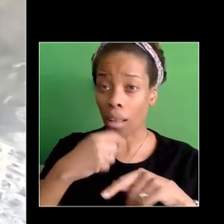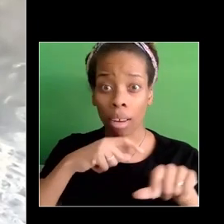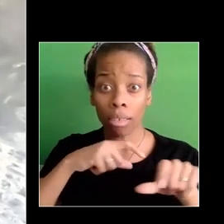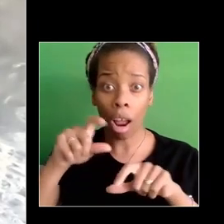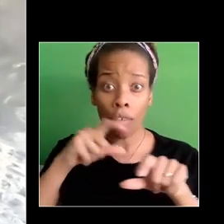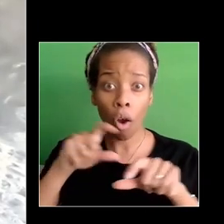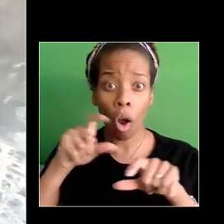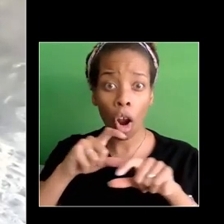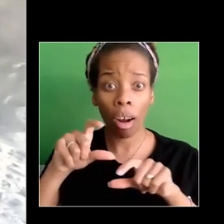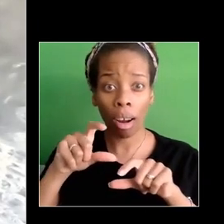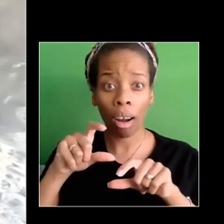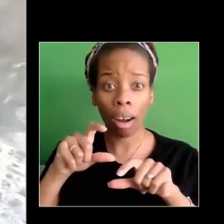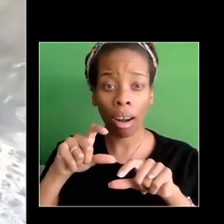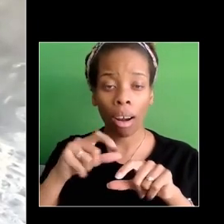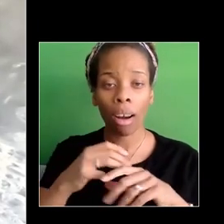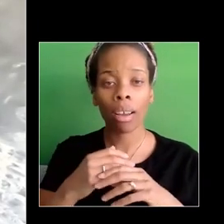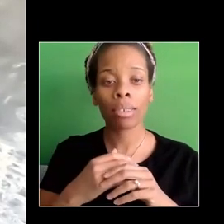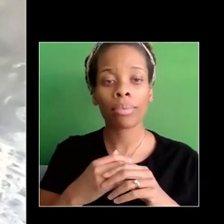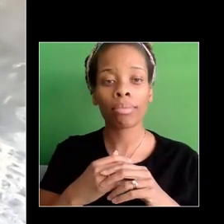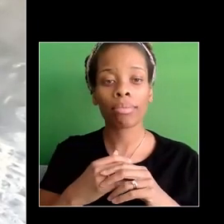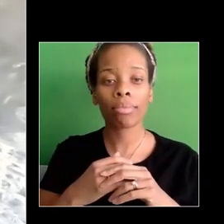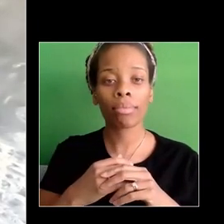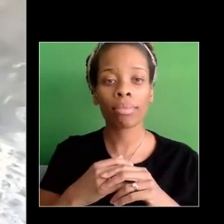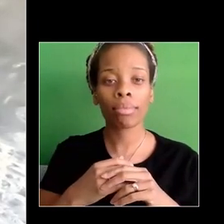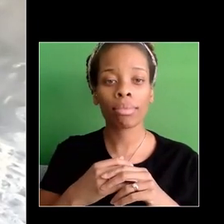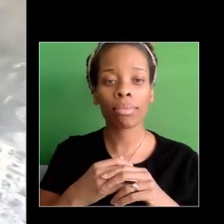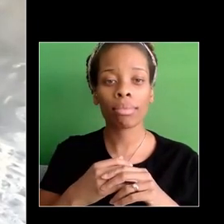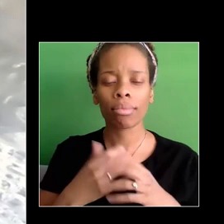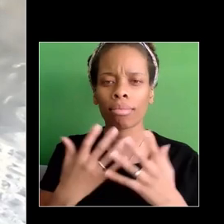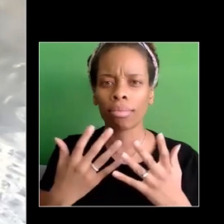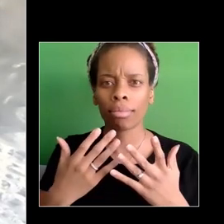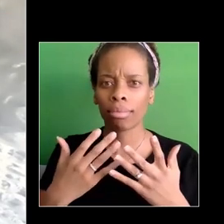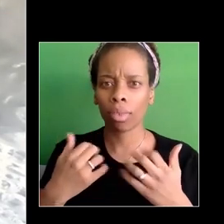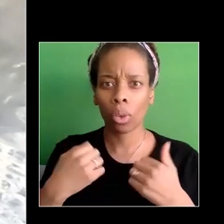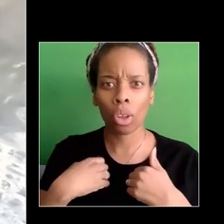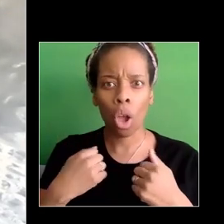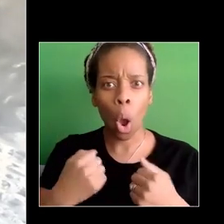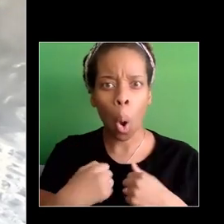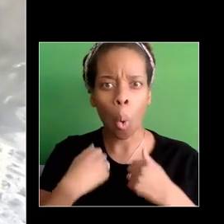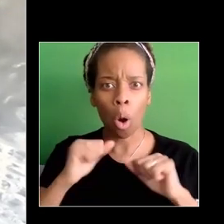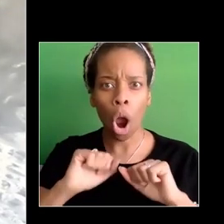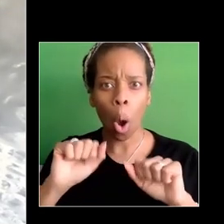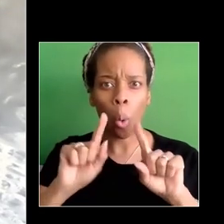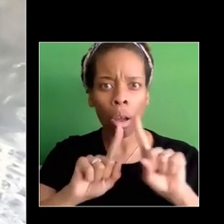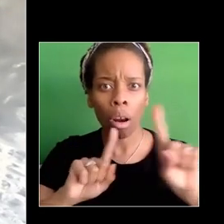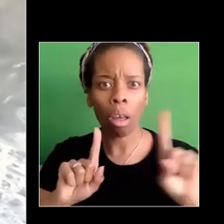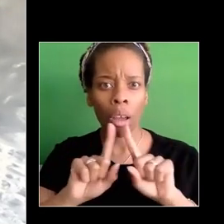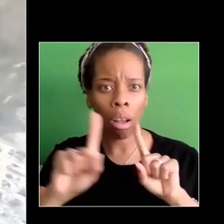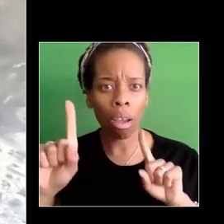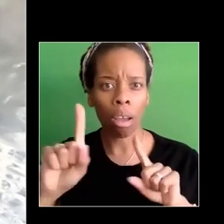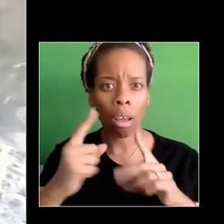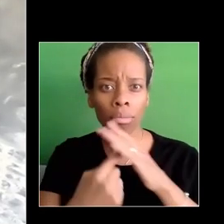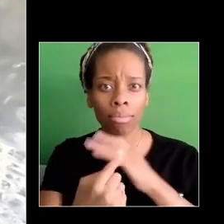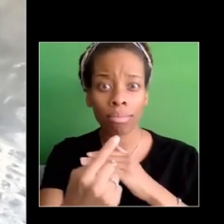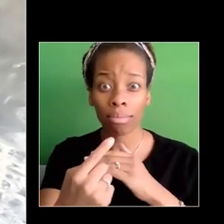And even in the sense of just being all the kind of time we've all had to ourselves, the solitude, the endless solitude.